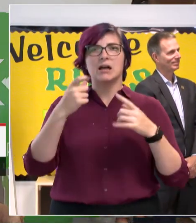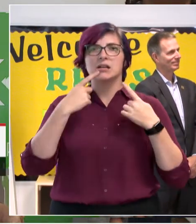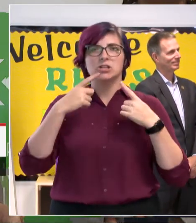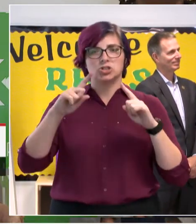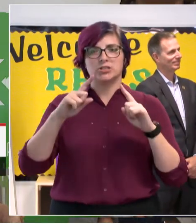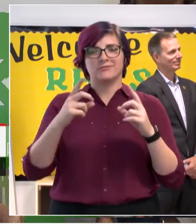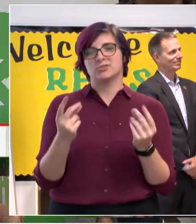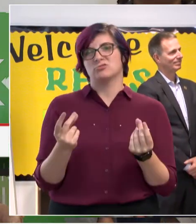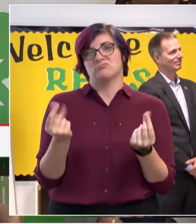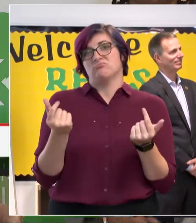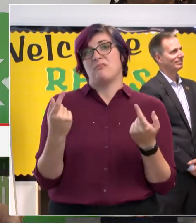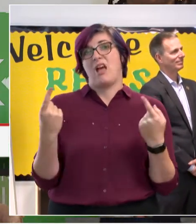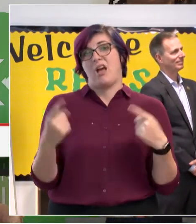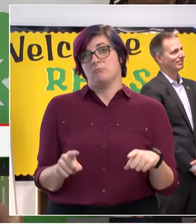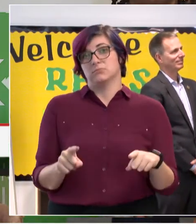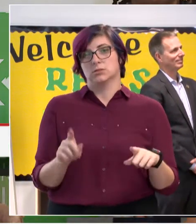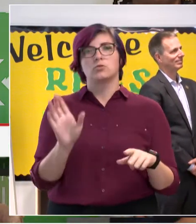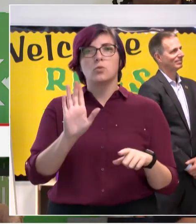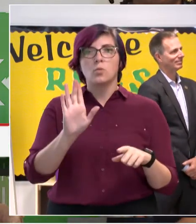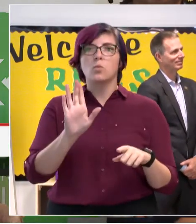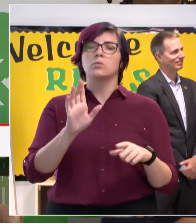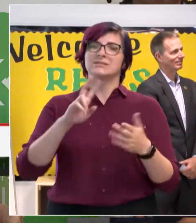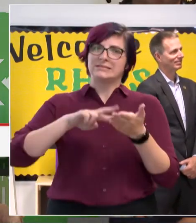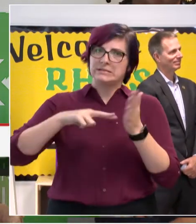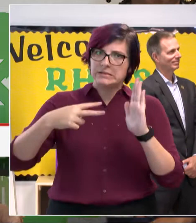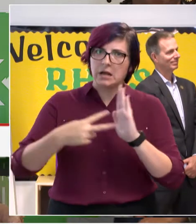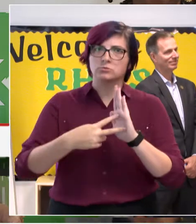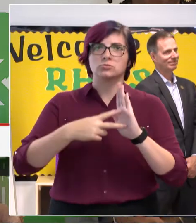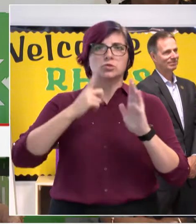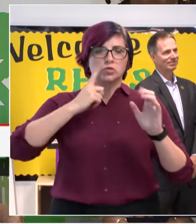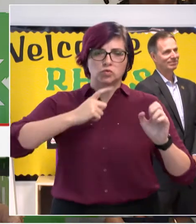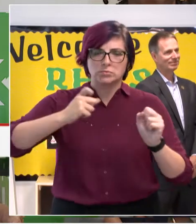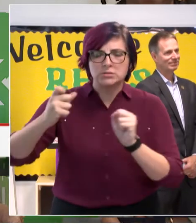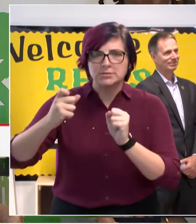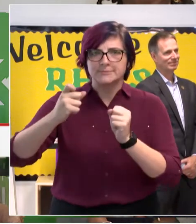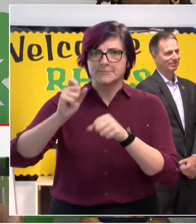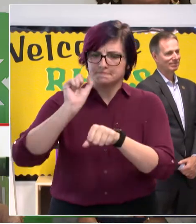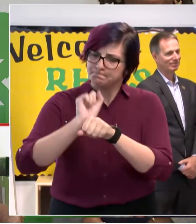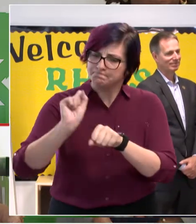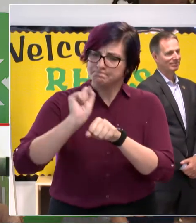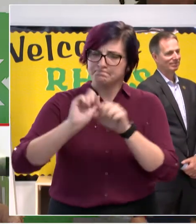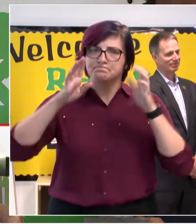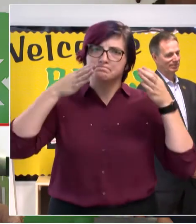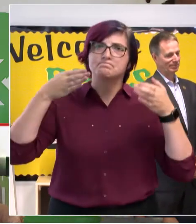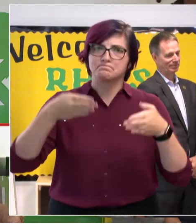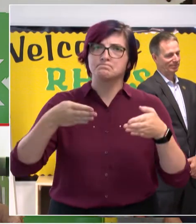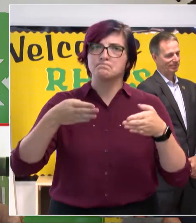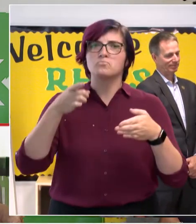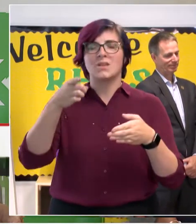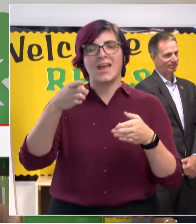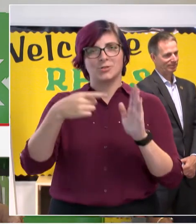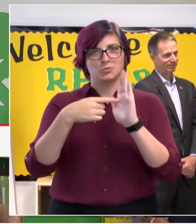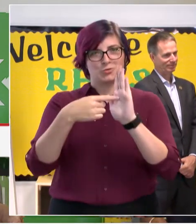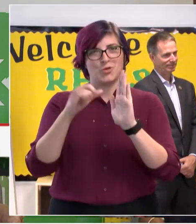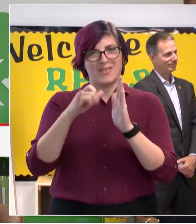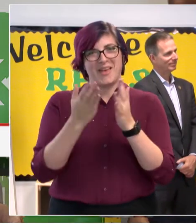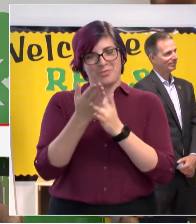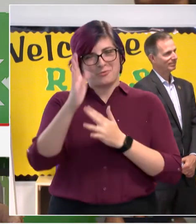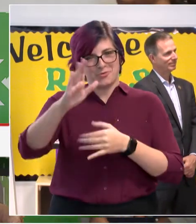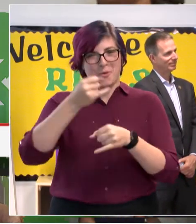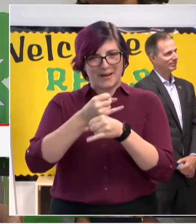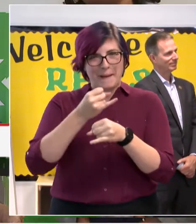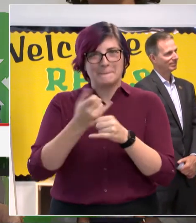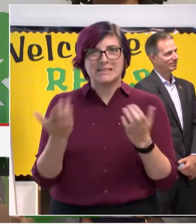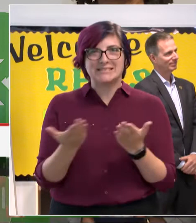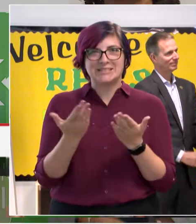It's intentional and it's strategic, and you continue to live that through the experiences and leadership here on your campus. And again, we're